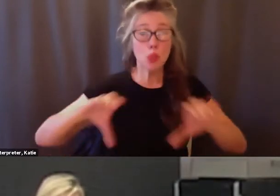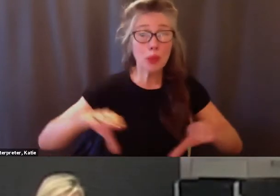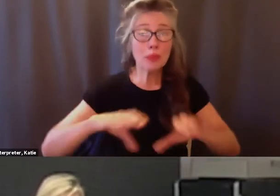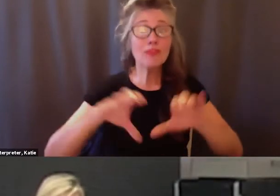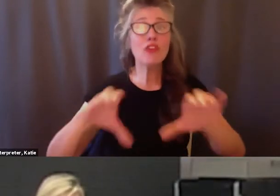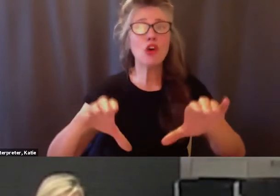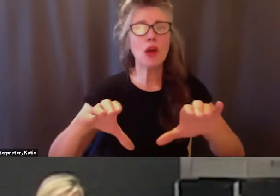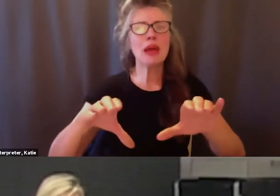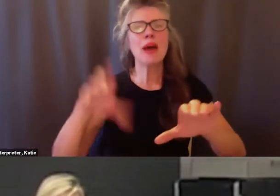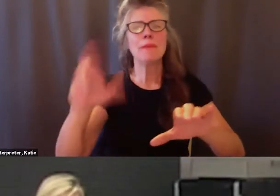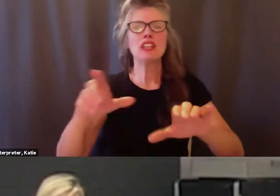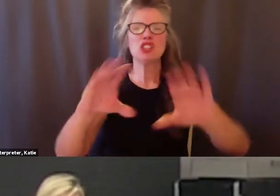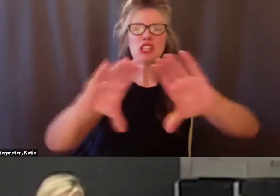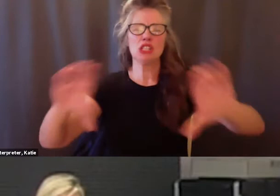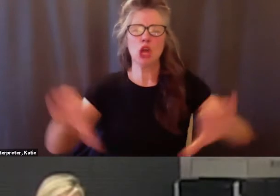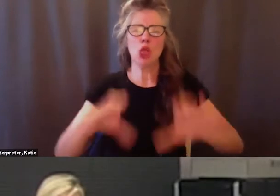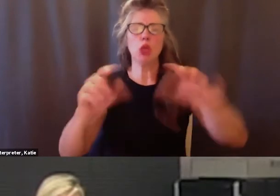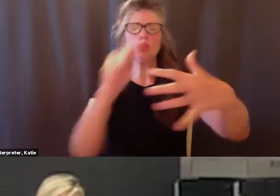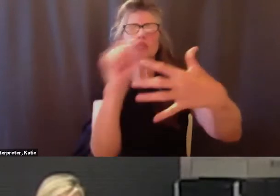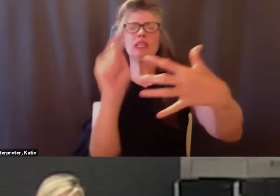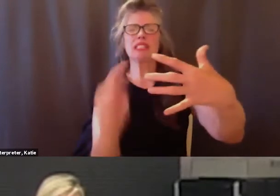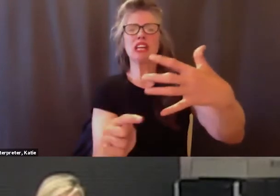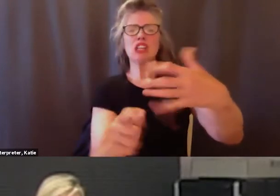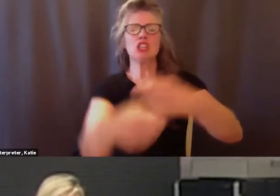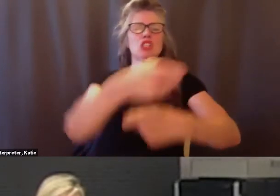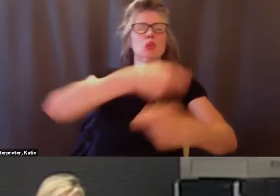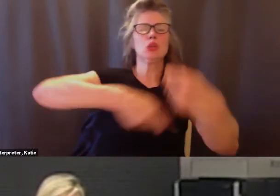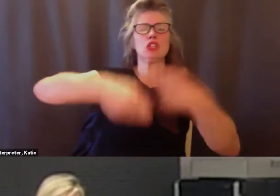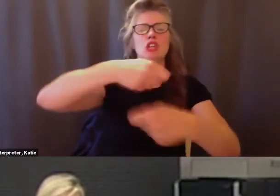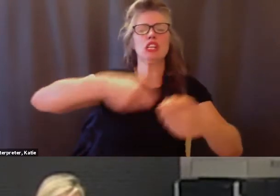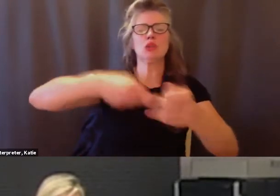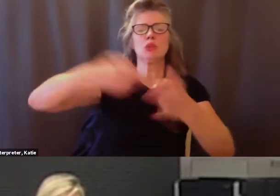be a reorganization. So I feel much better after